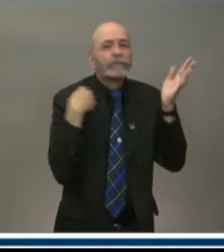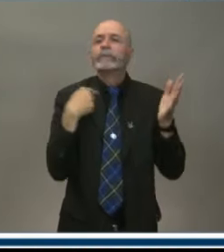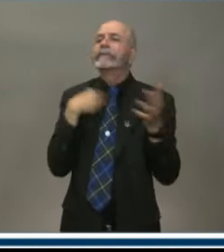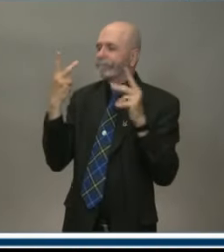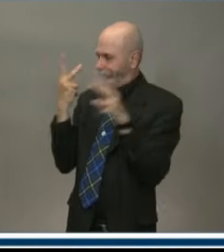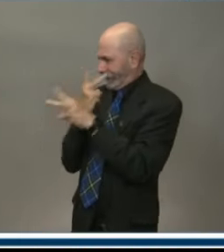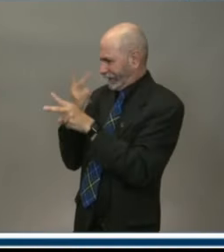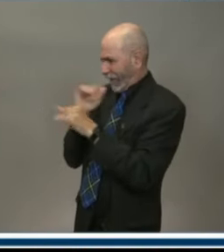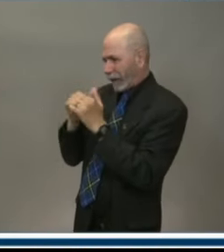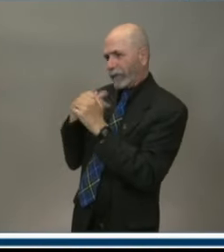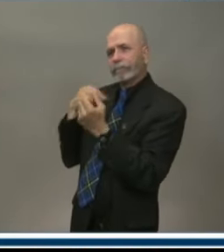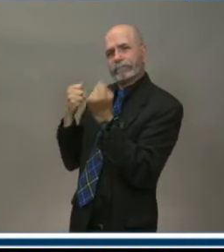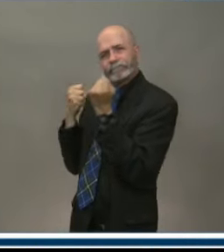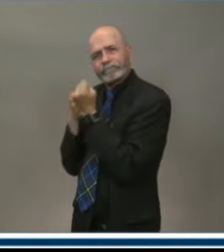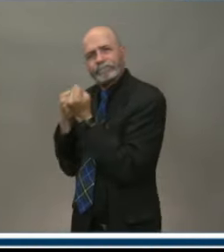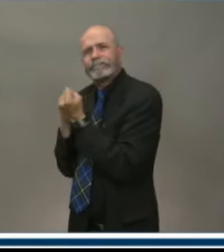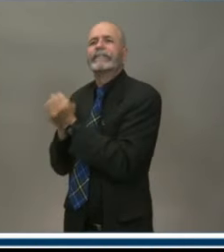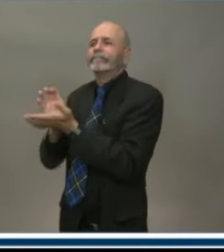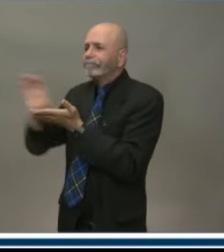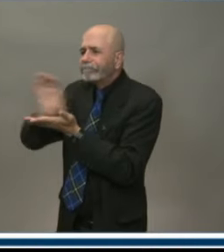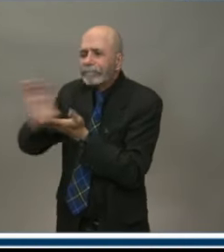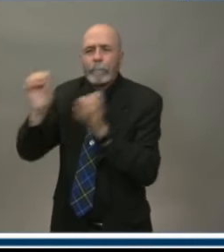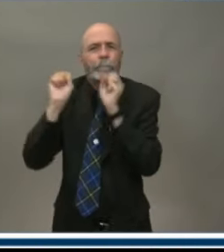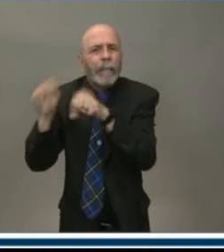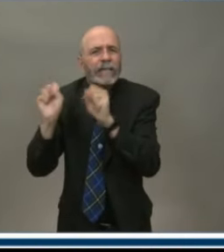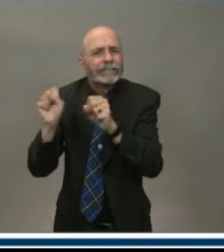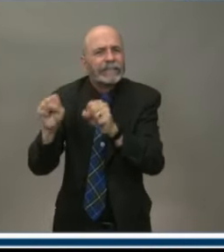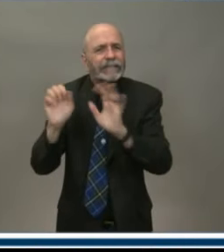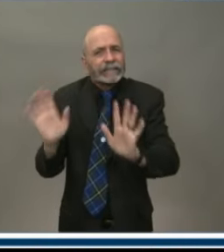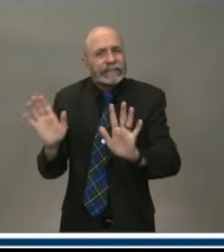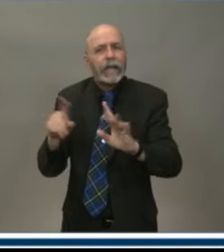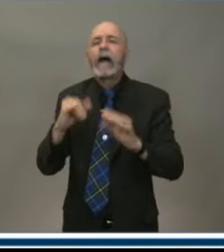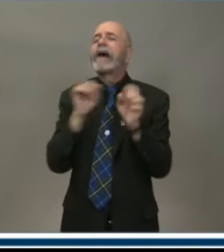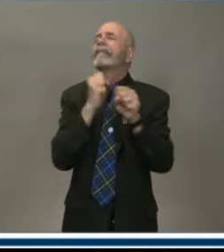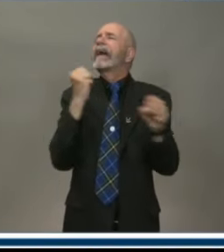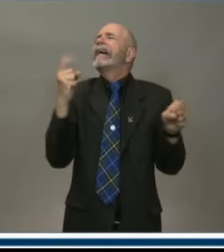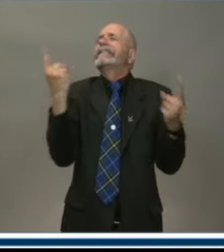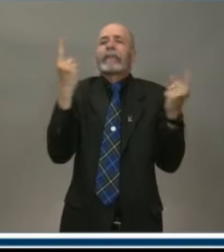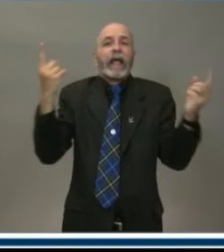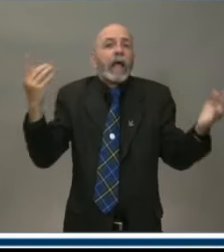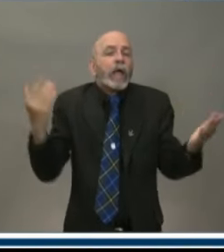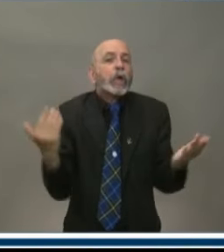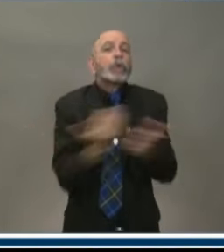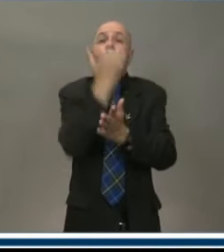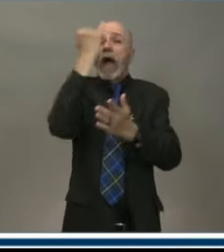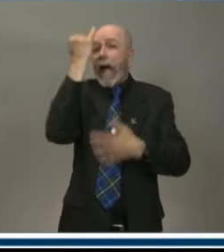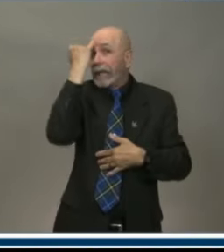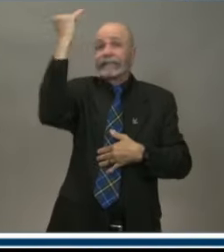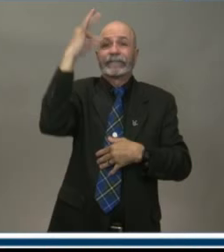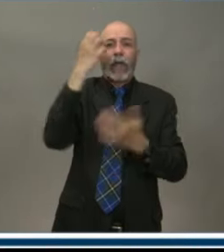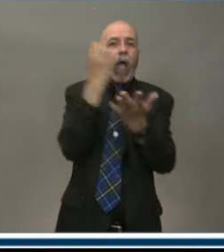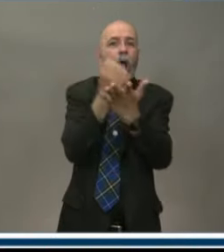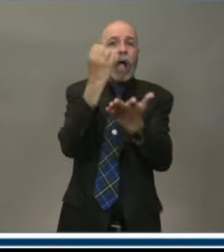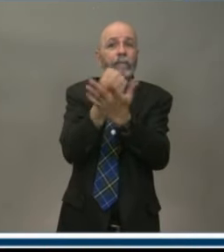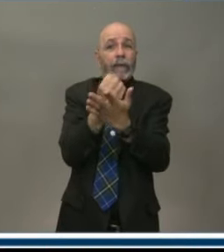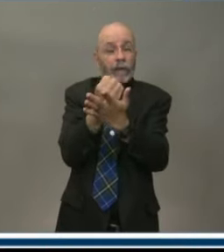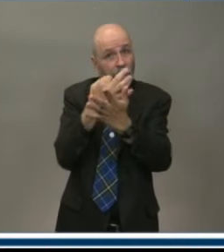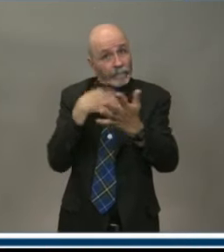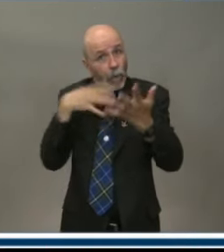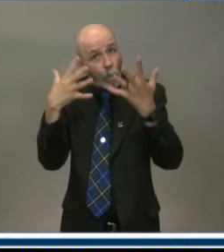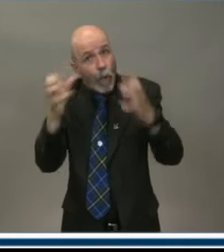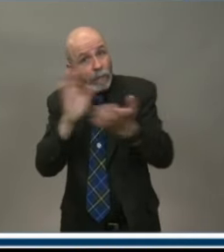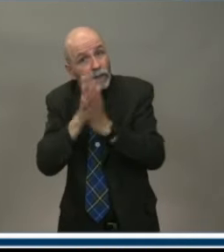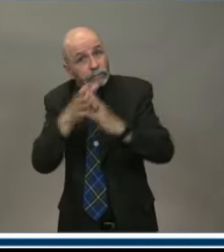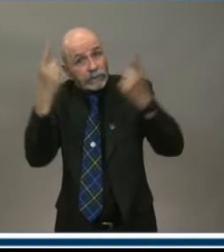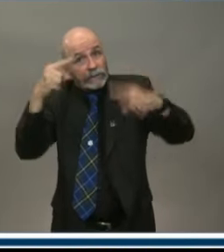launch an economic renewal. But in order for that to really be successful, we